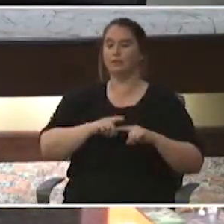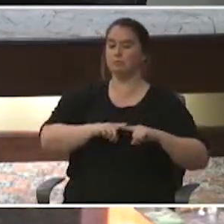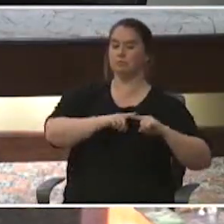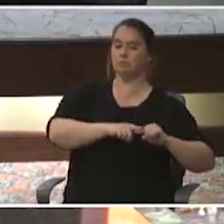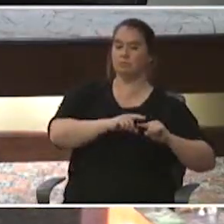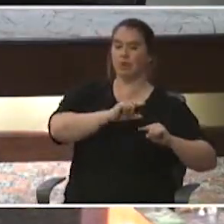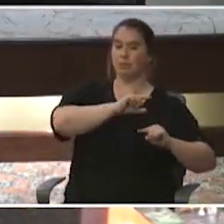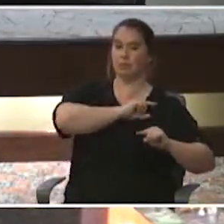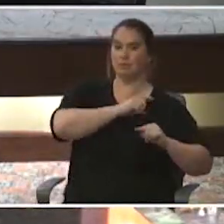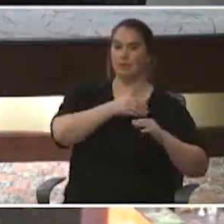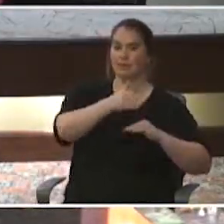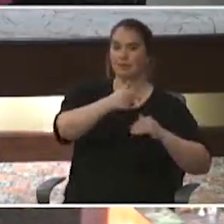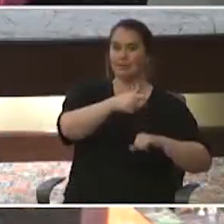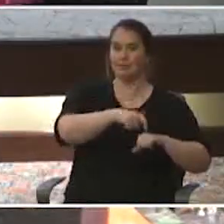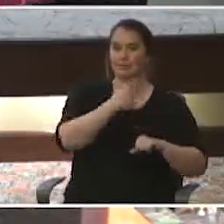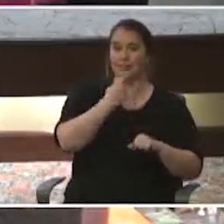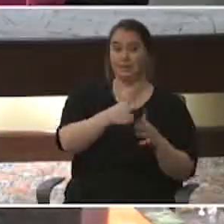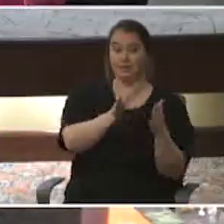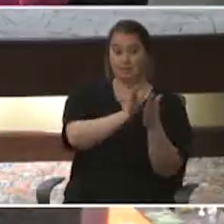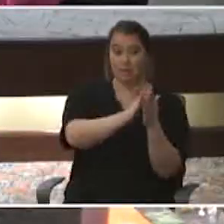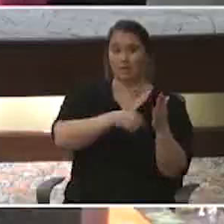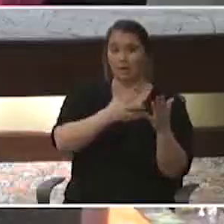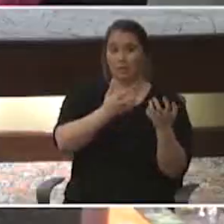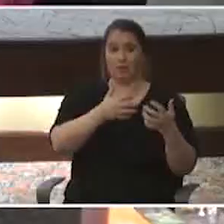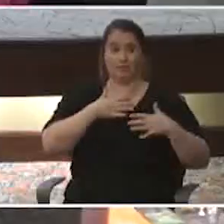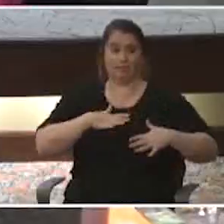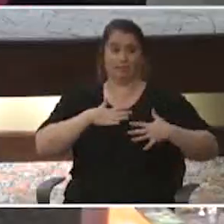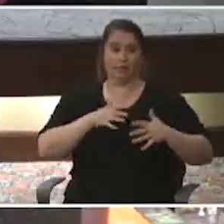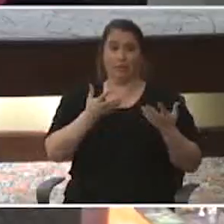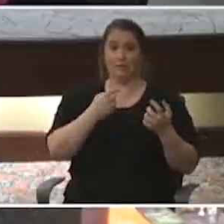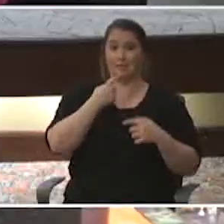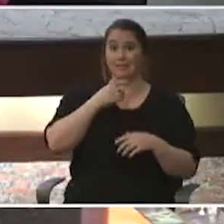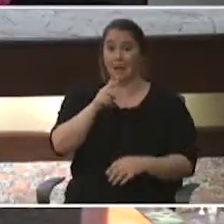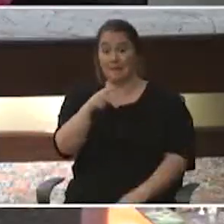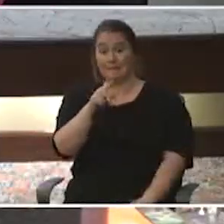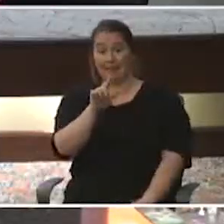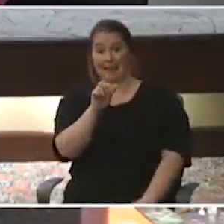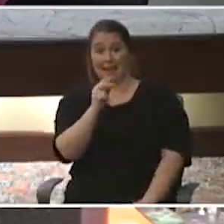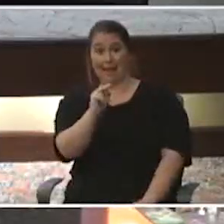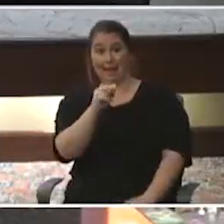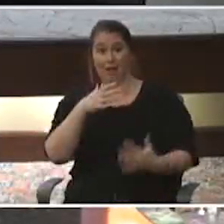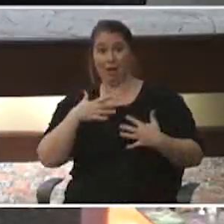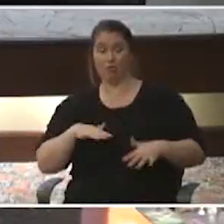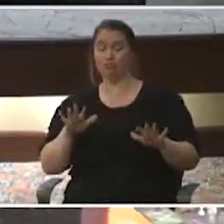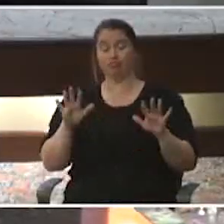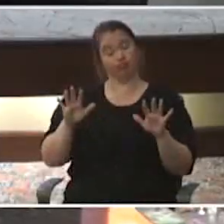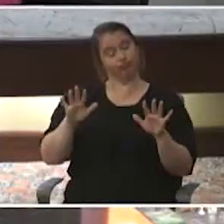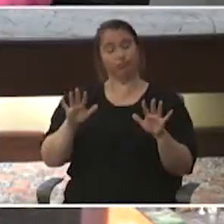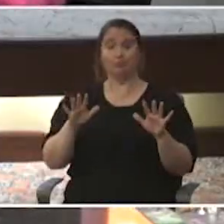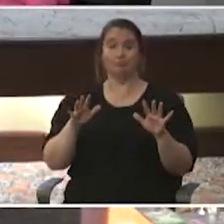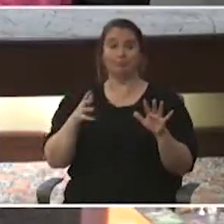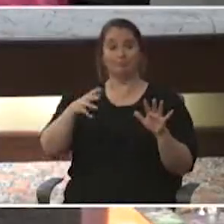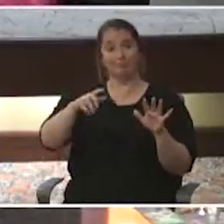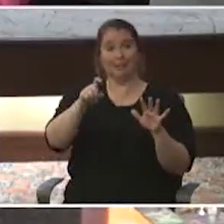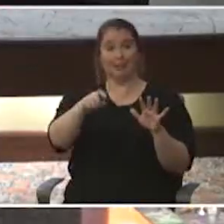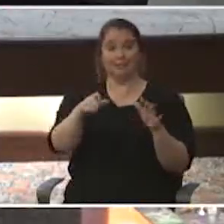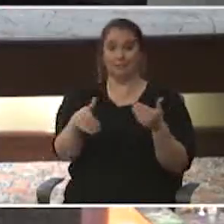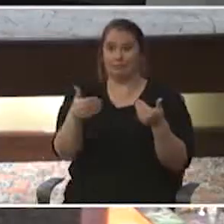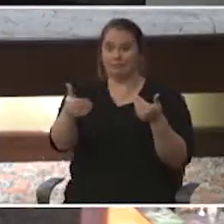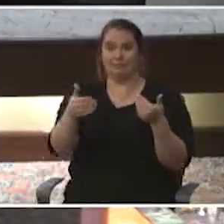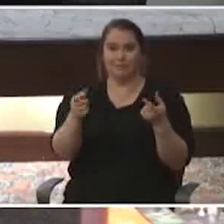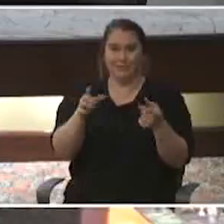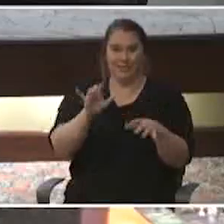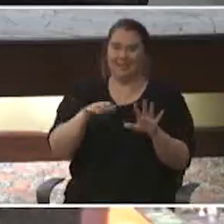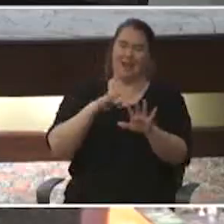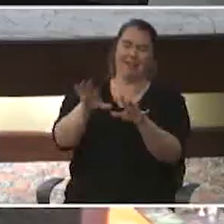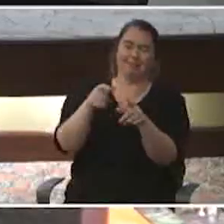next time we send y'all a Pinterest page for like the outfits, if we want to say plain clothes, you kind of got, There was a theme there, but yeah, everything, no,